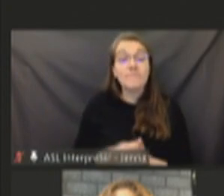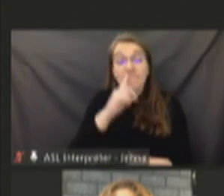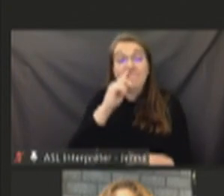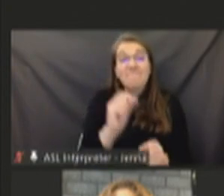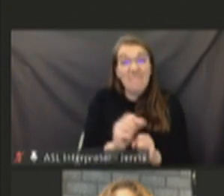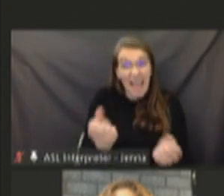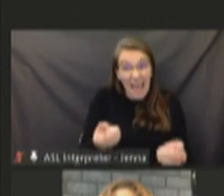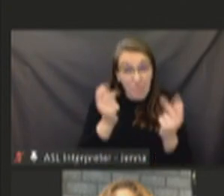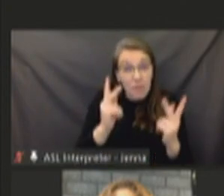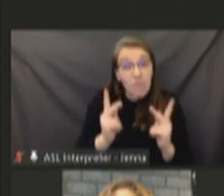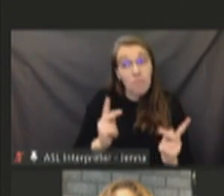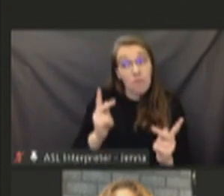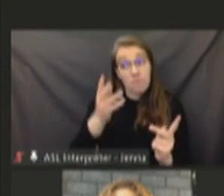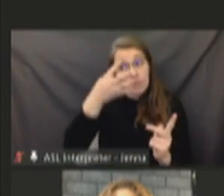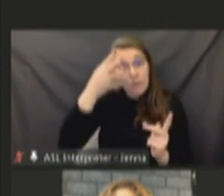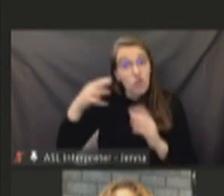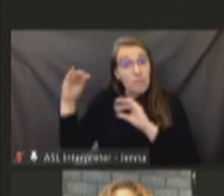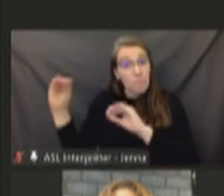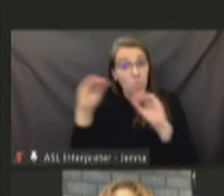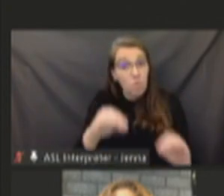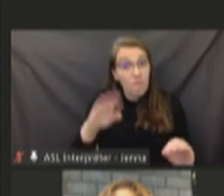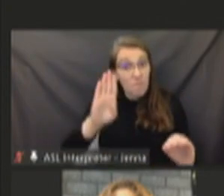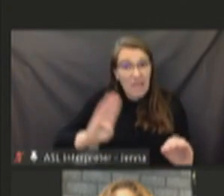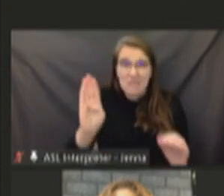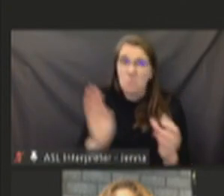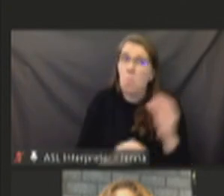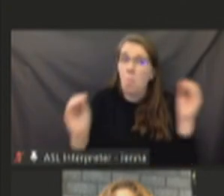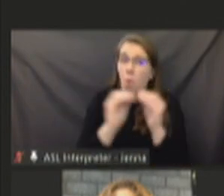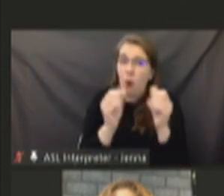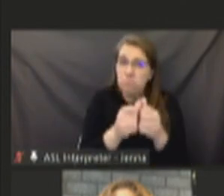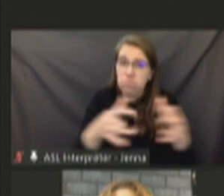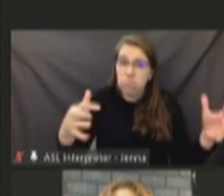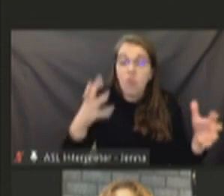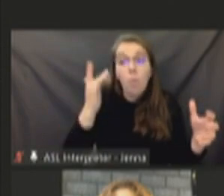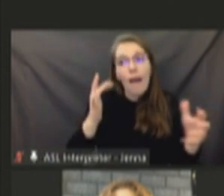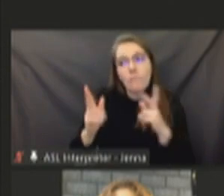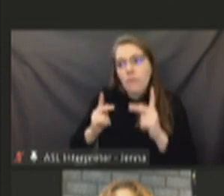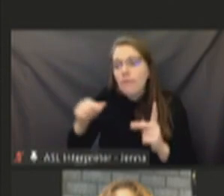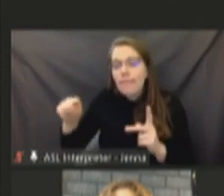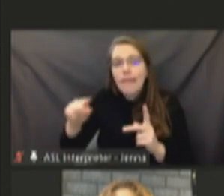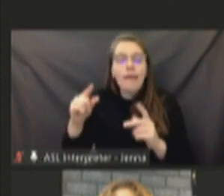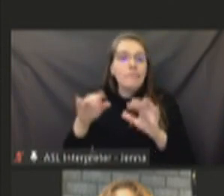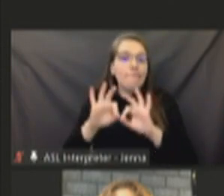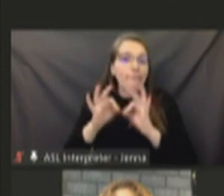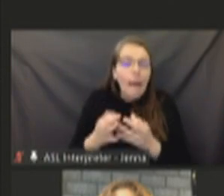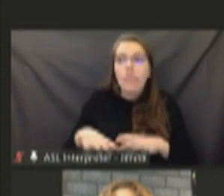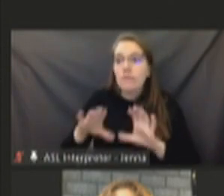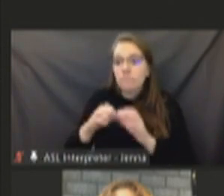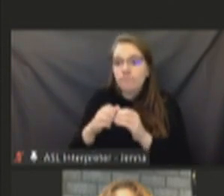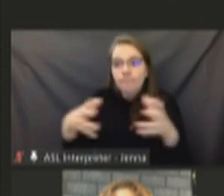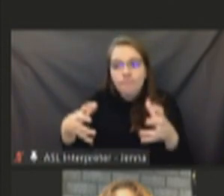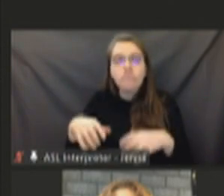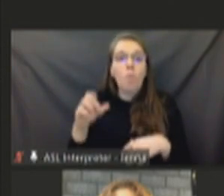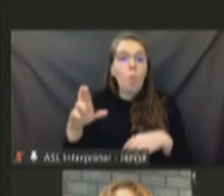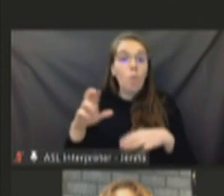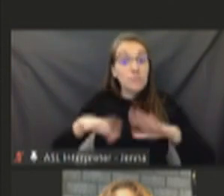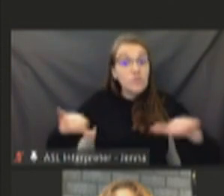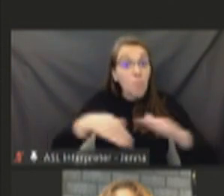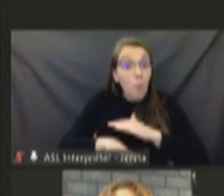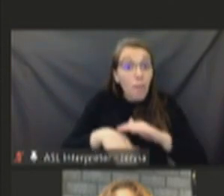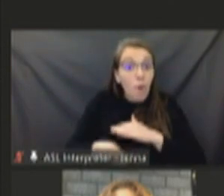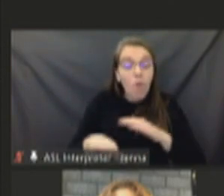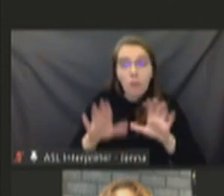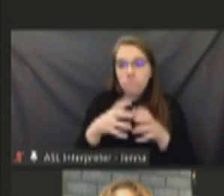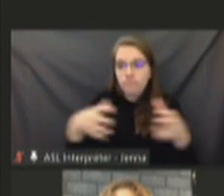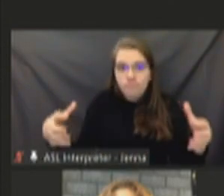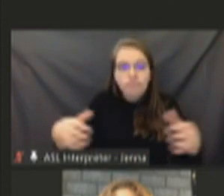bigger because those folks actually have kids, they have family members that they bring along. So Boston's population, immigrant